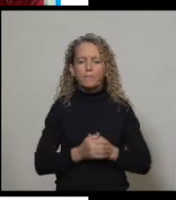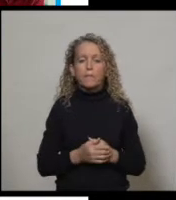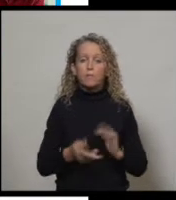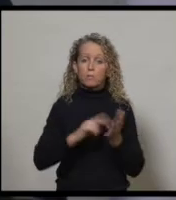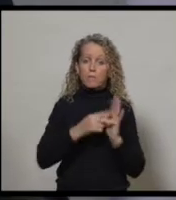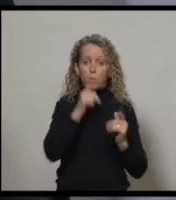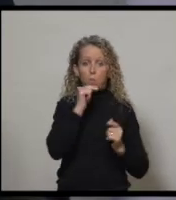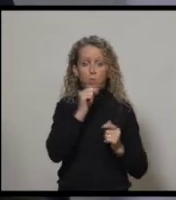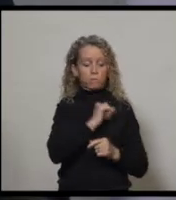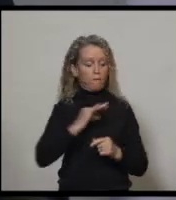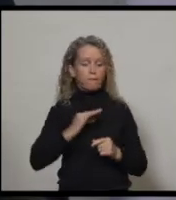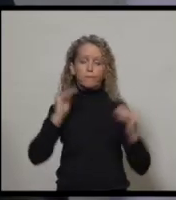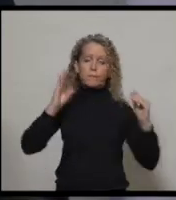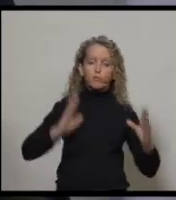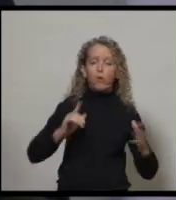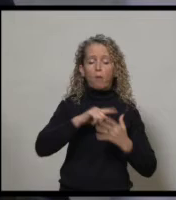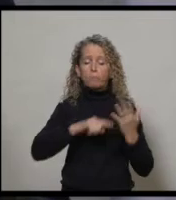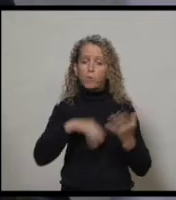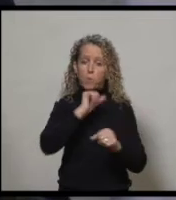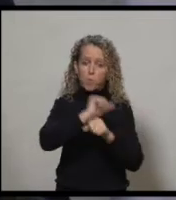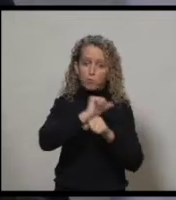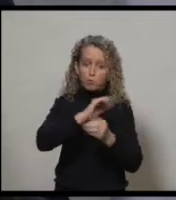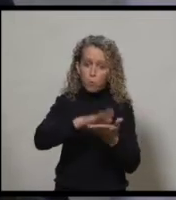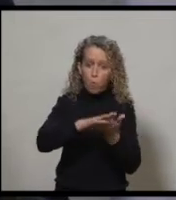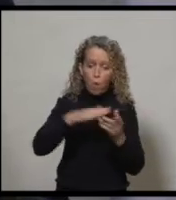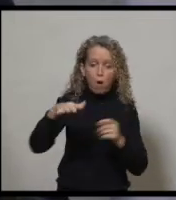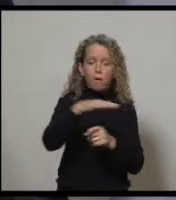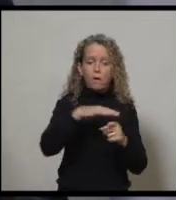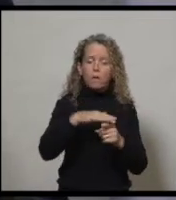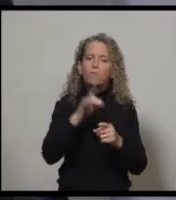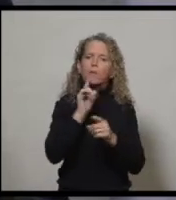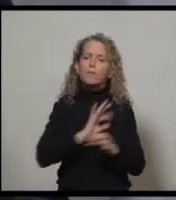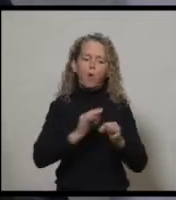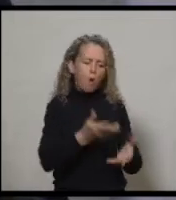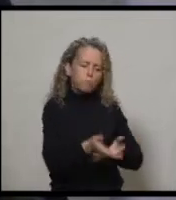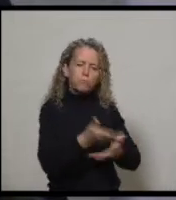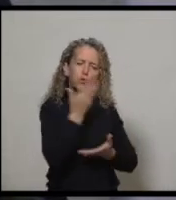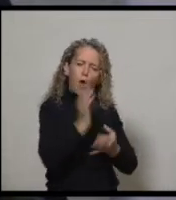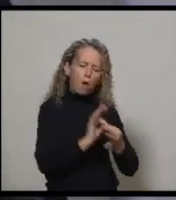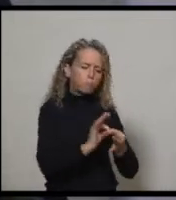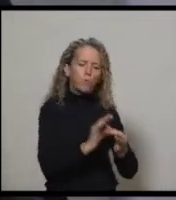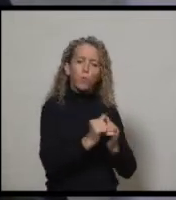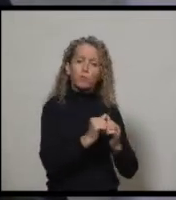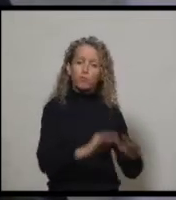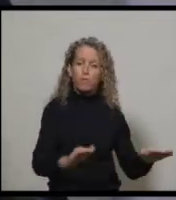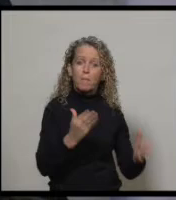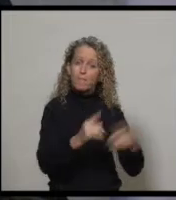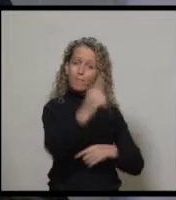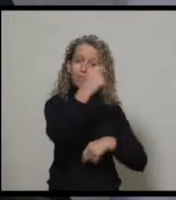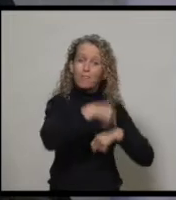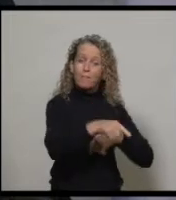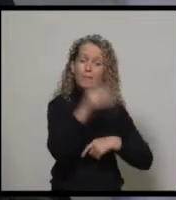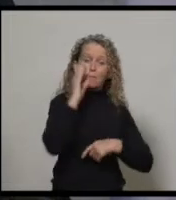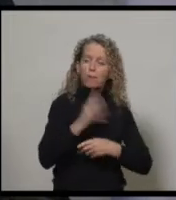is really huge. So you may be the first person that this child or youth has even trusted or built a healthy relationship with, and this is where healing